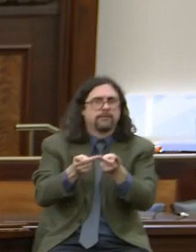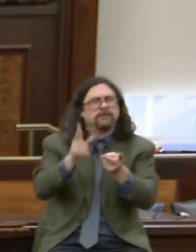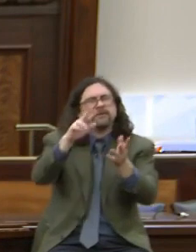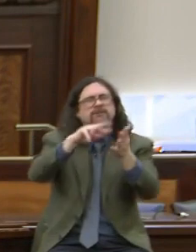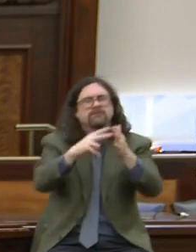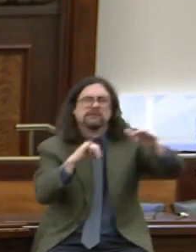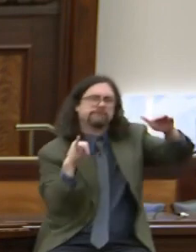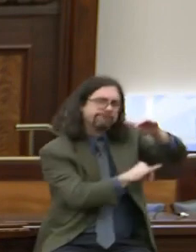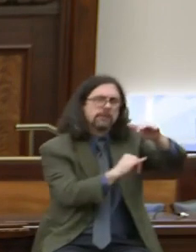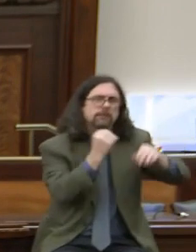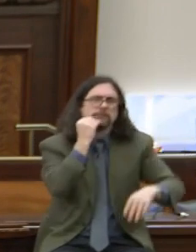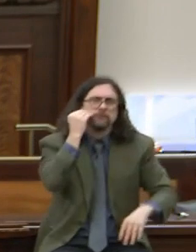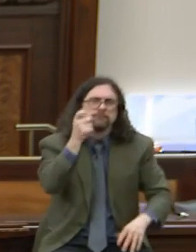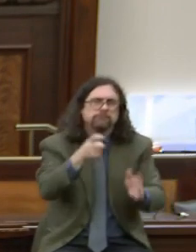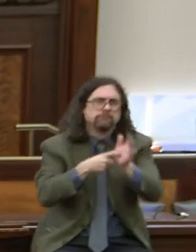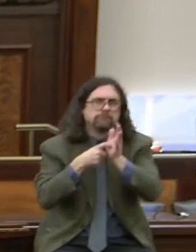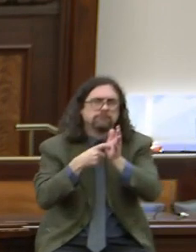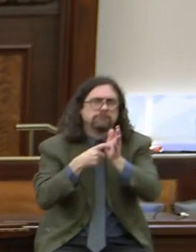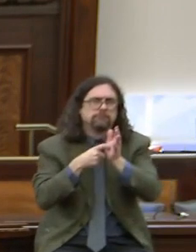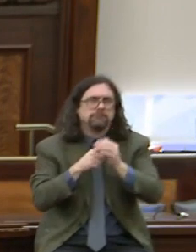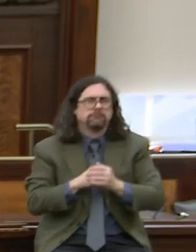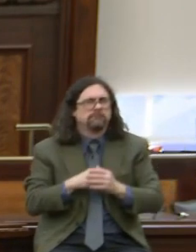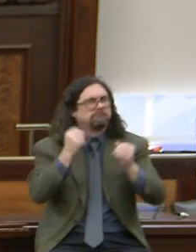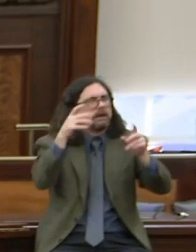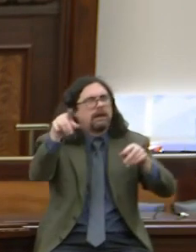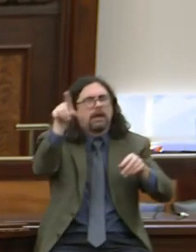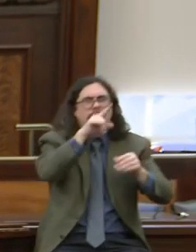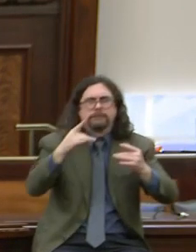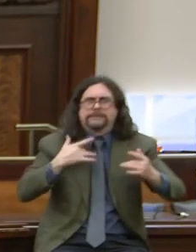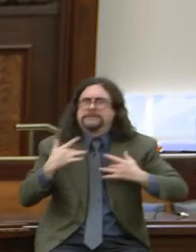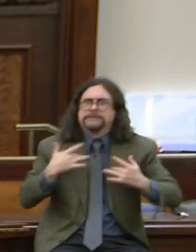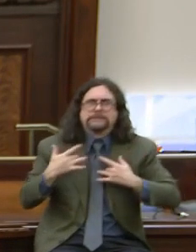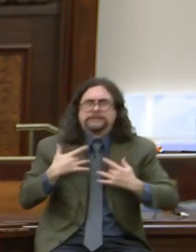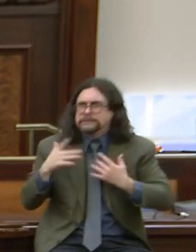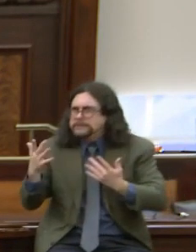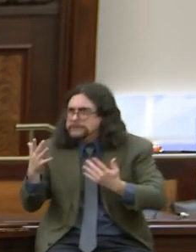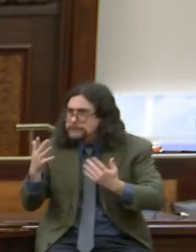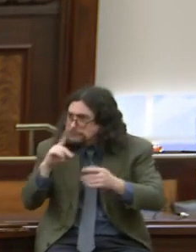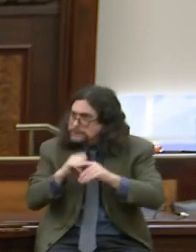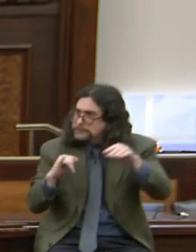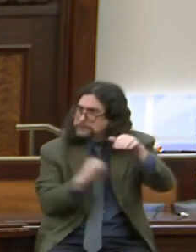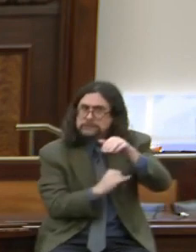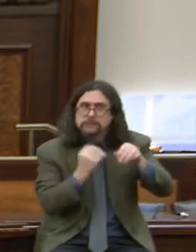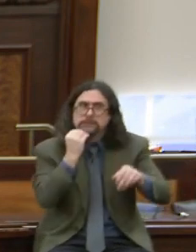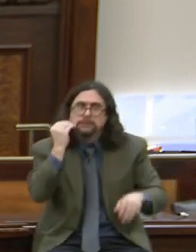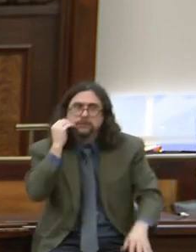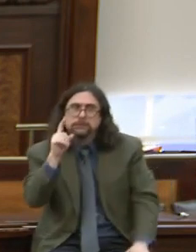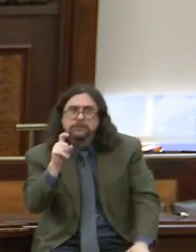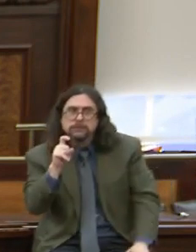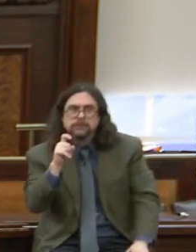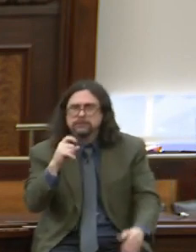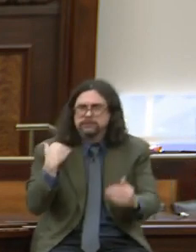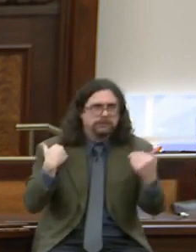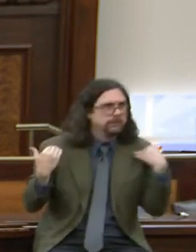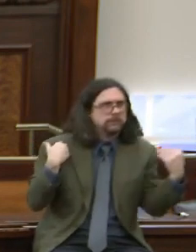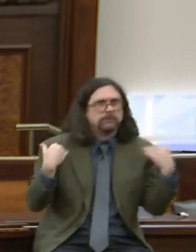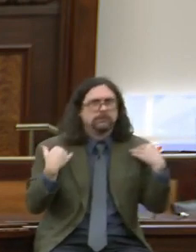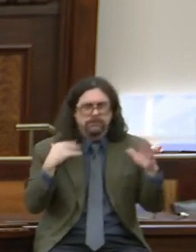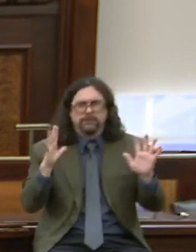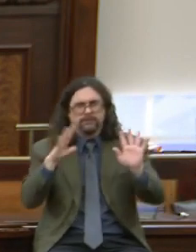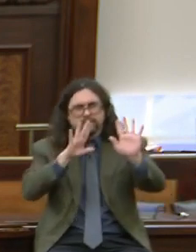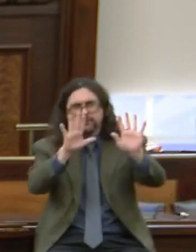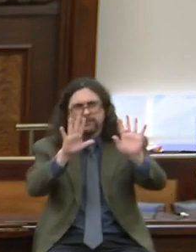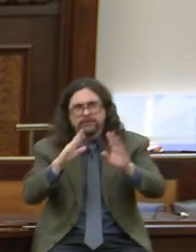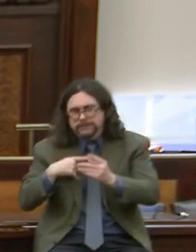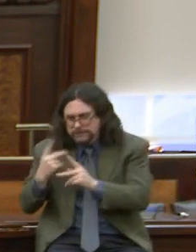the direction and the trajectory, even as we get new information daily and hourly, and we're trying to better understand the specific trajectory. It's